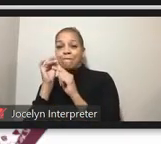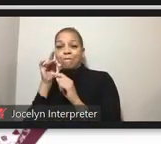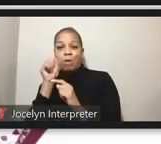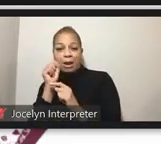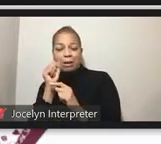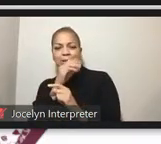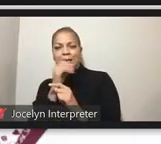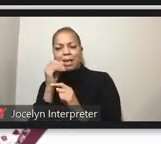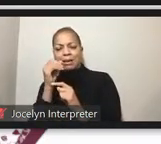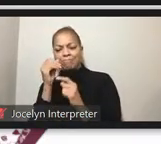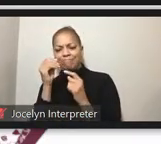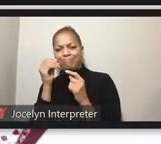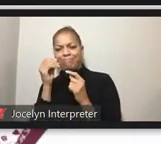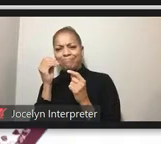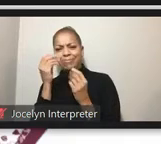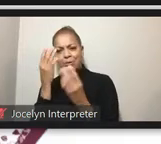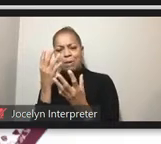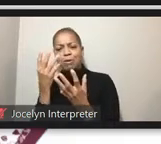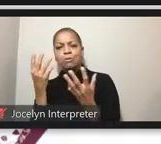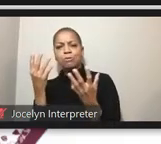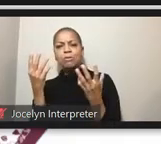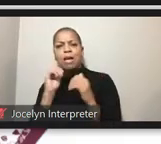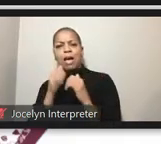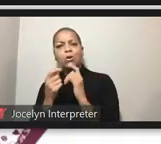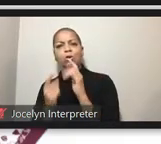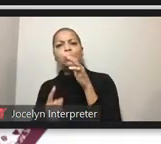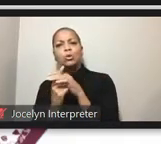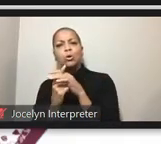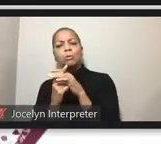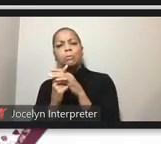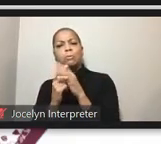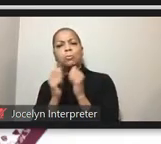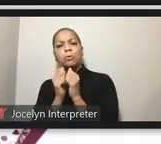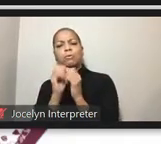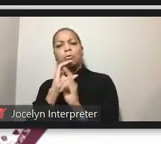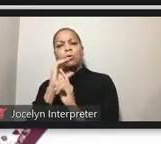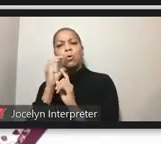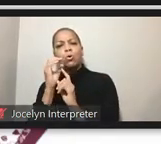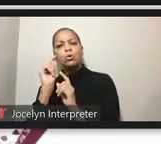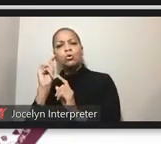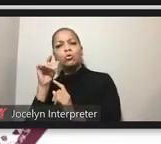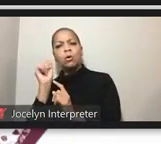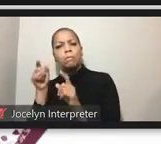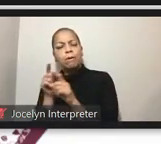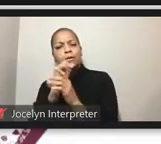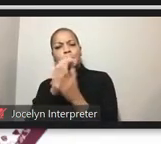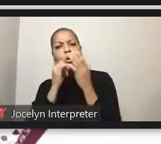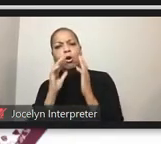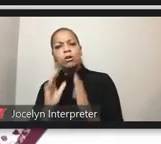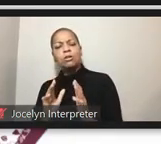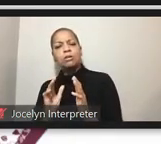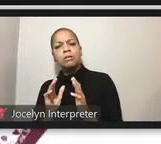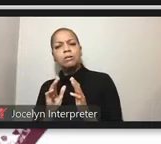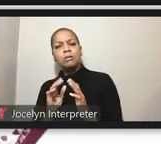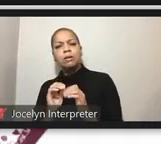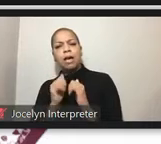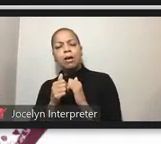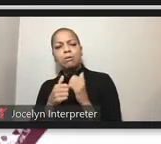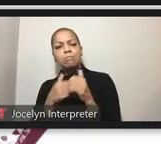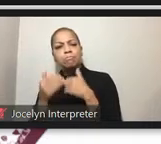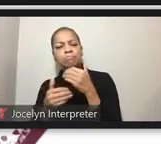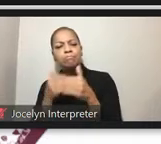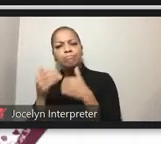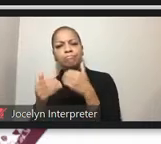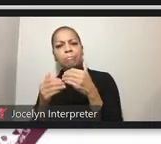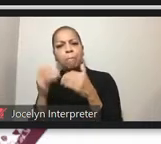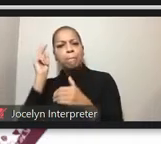do we show up to cultural trauma as artists? How do we cultivate a politics of interruption? And